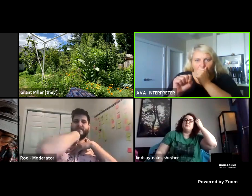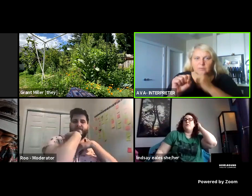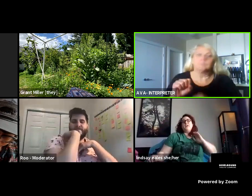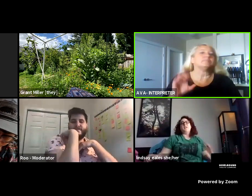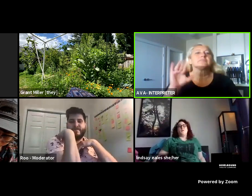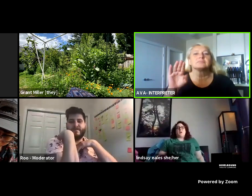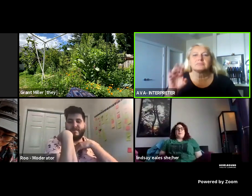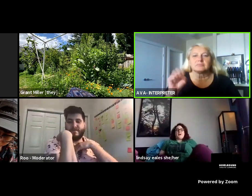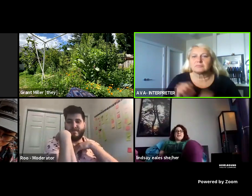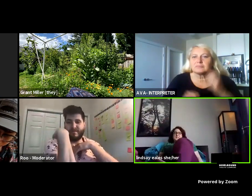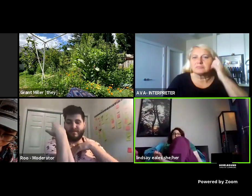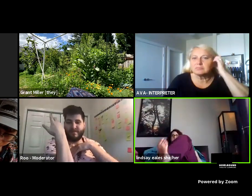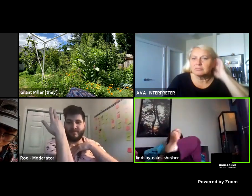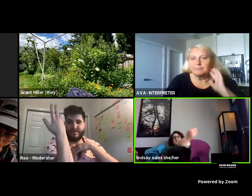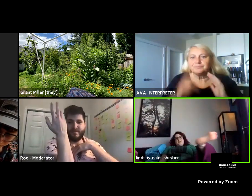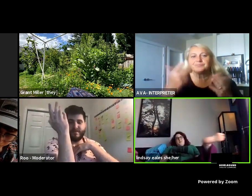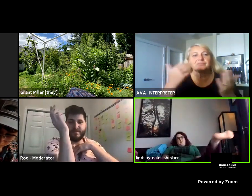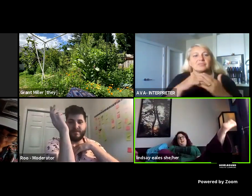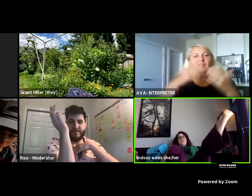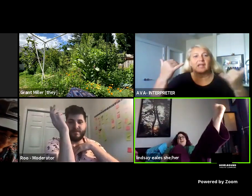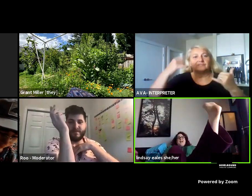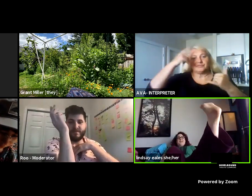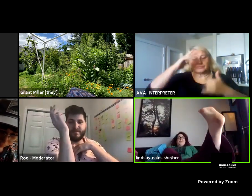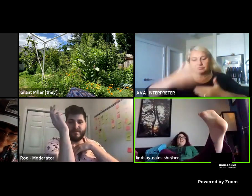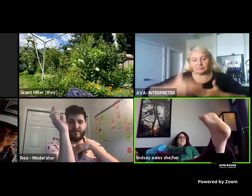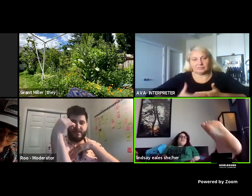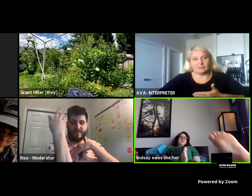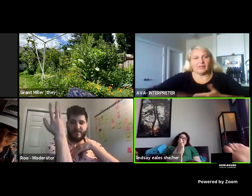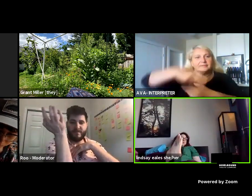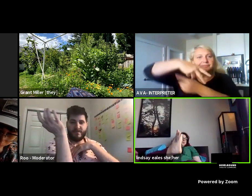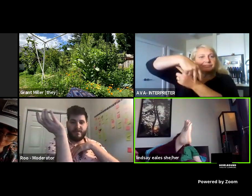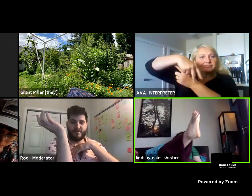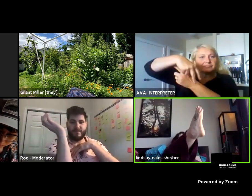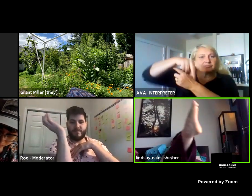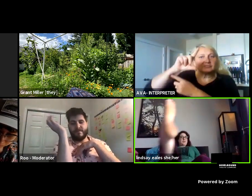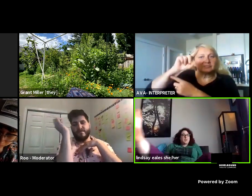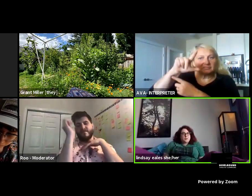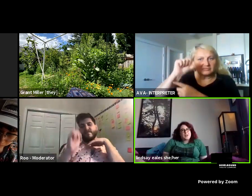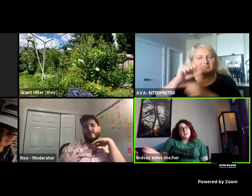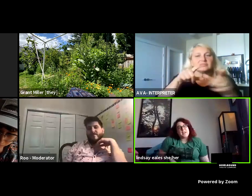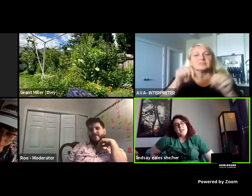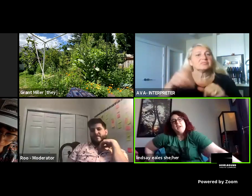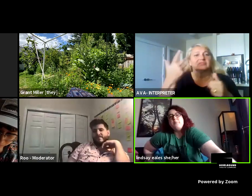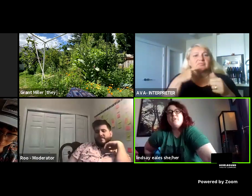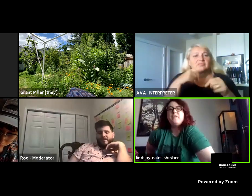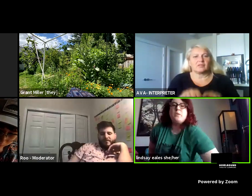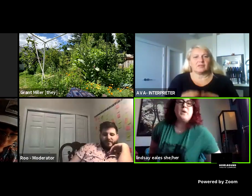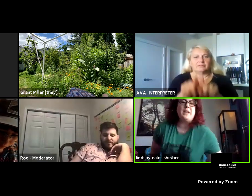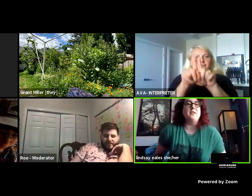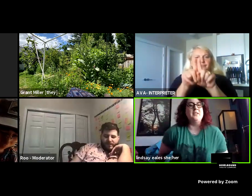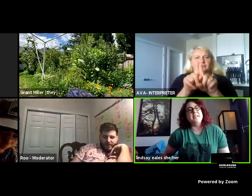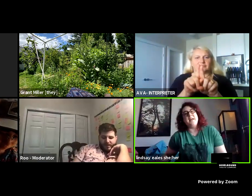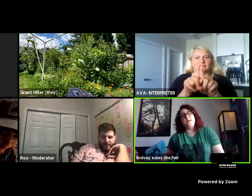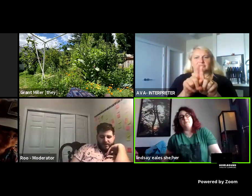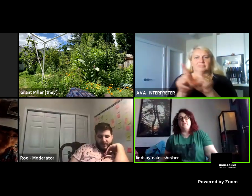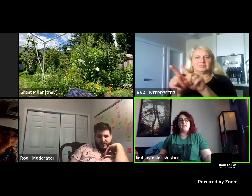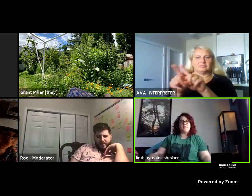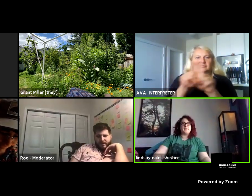Part is to move our lower body. So we're moving our lower body whatever we feel comfortable with. This might include moving